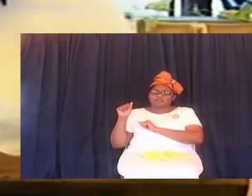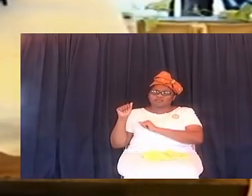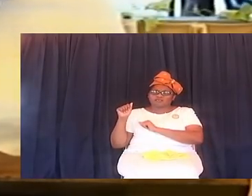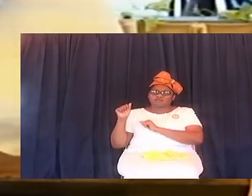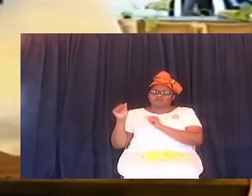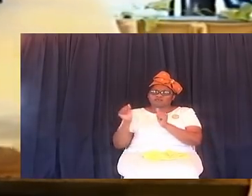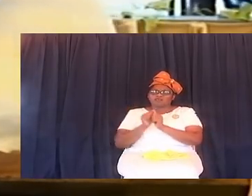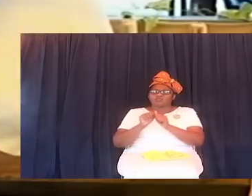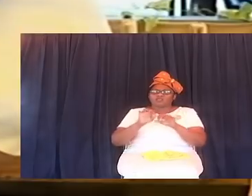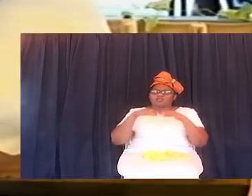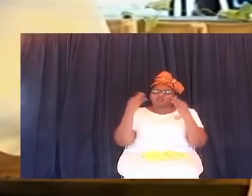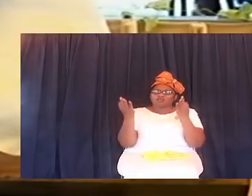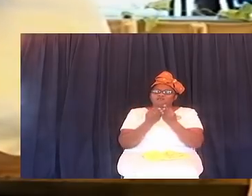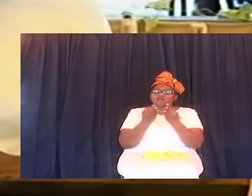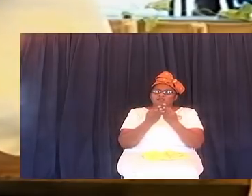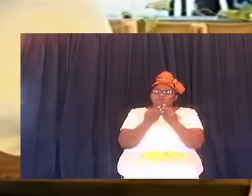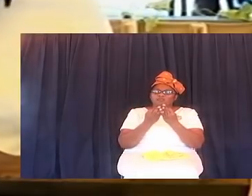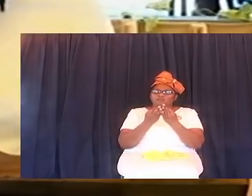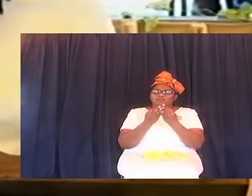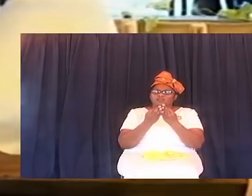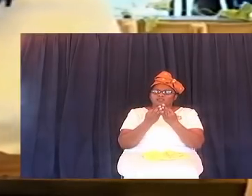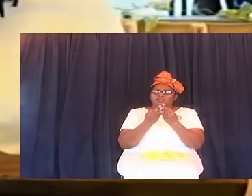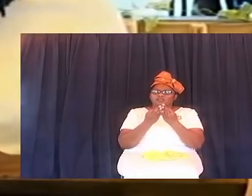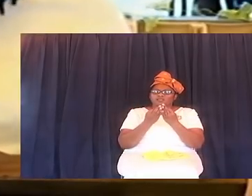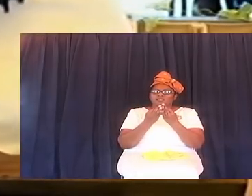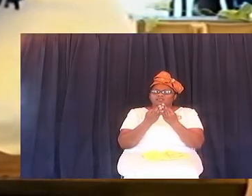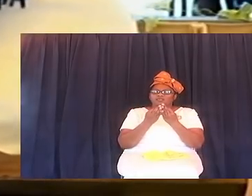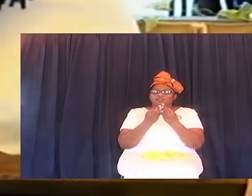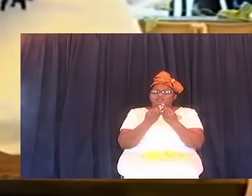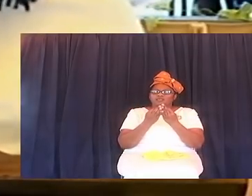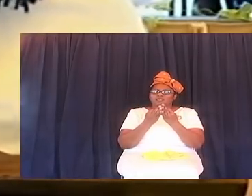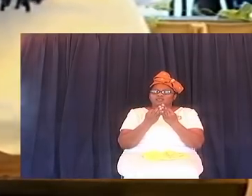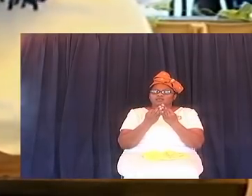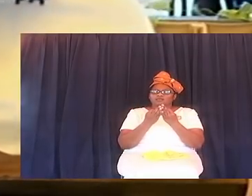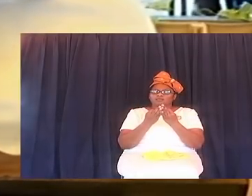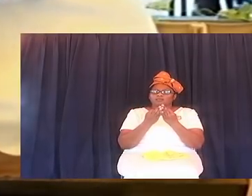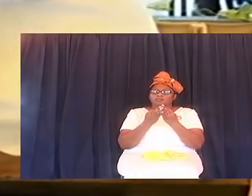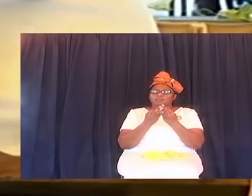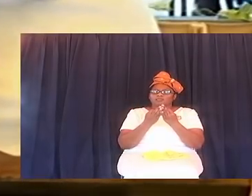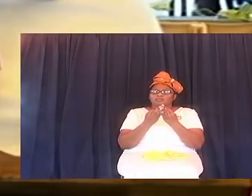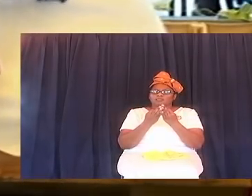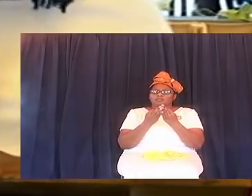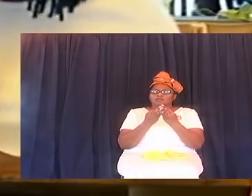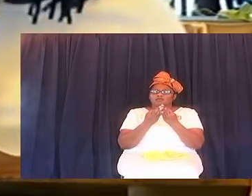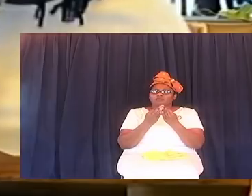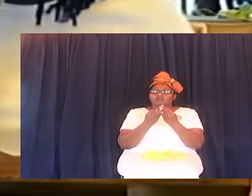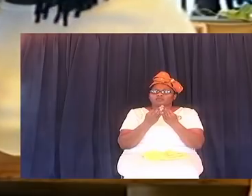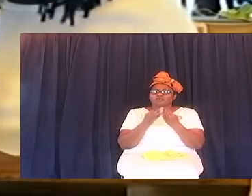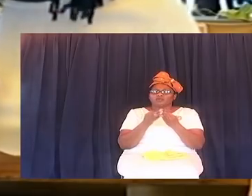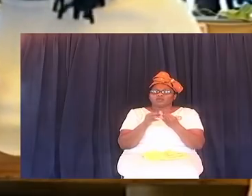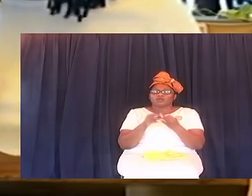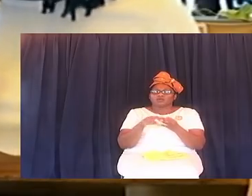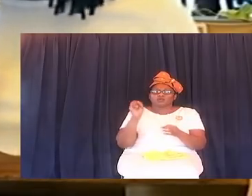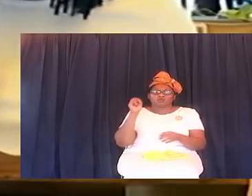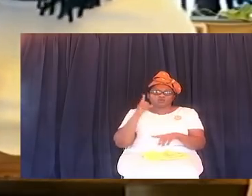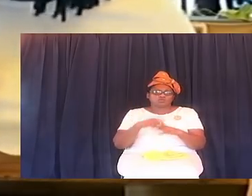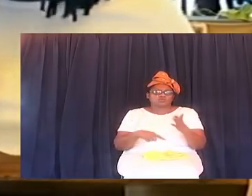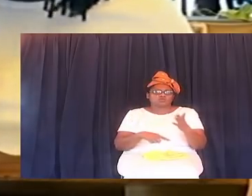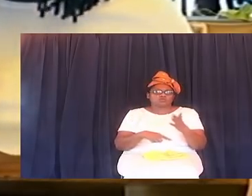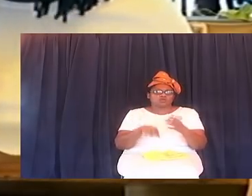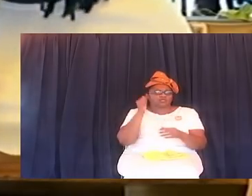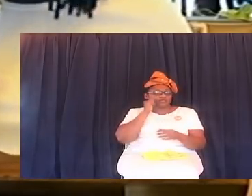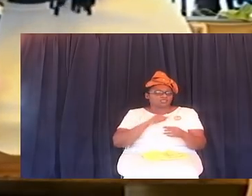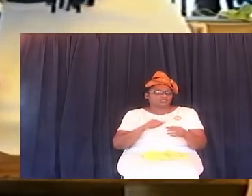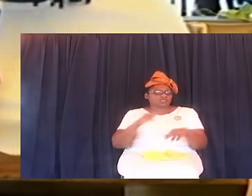immediate family and the support of church family was what Sister Marlene enjoyed the most. Her life